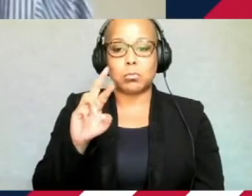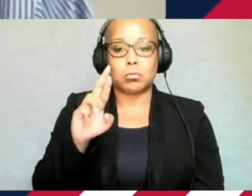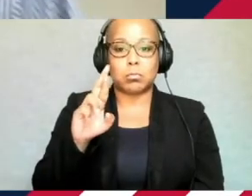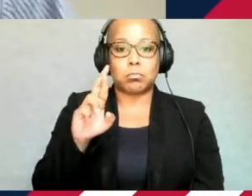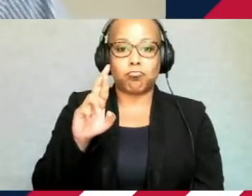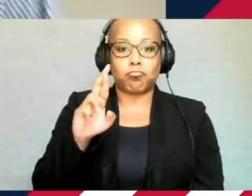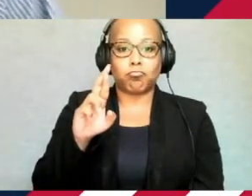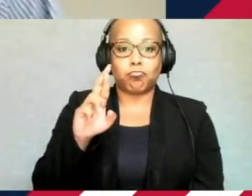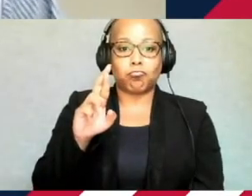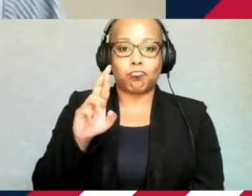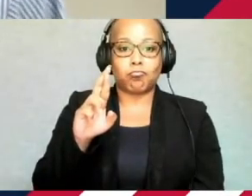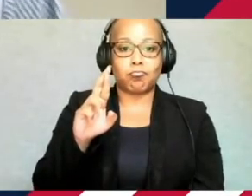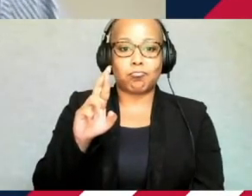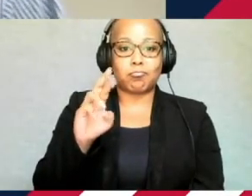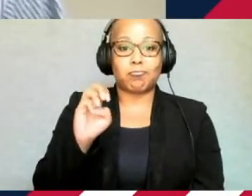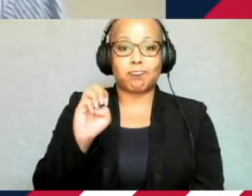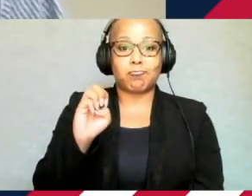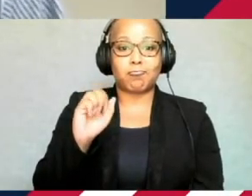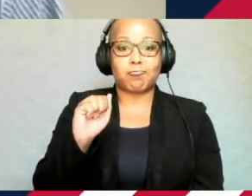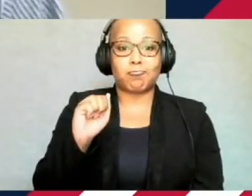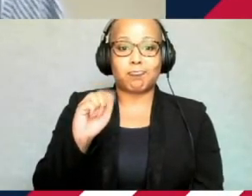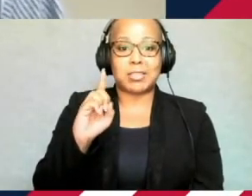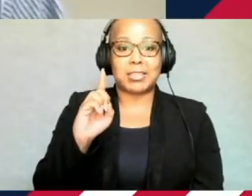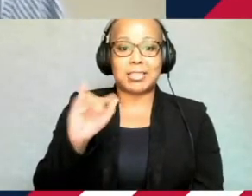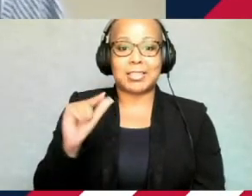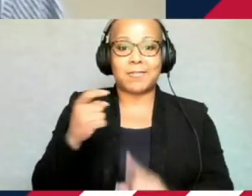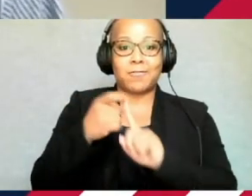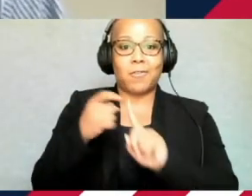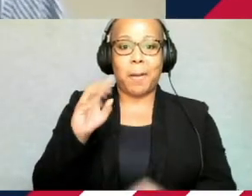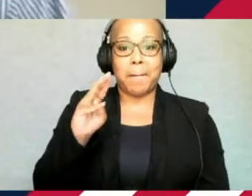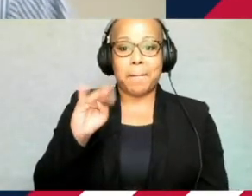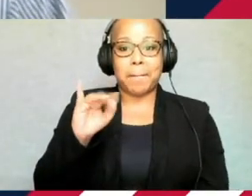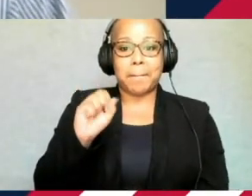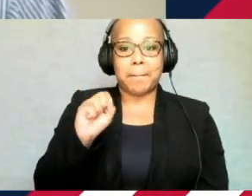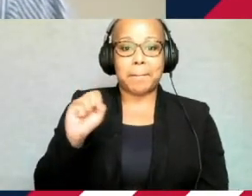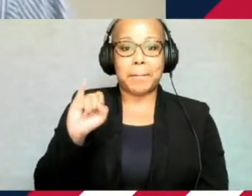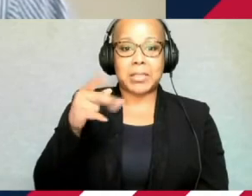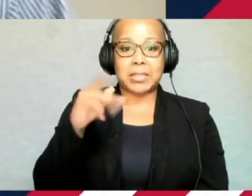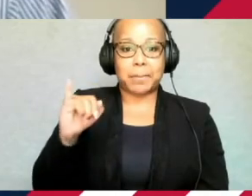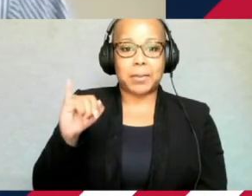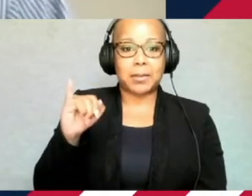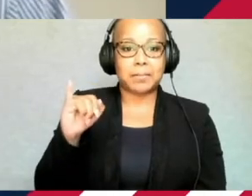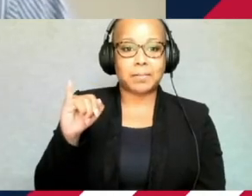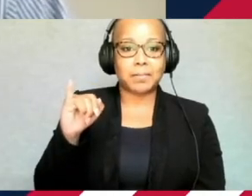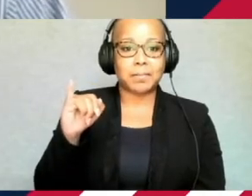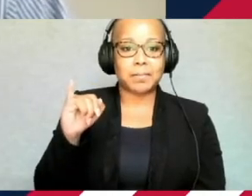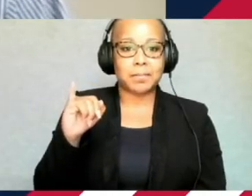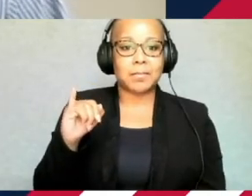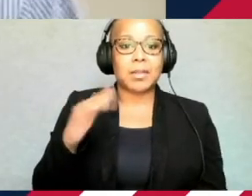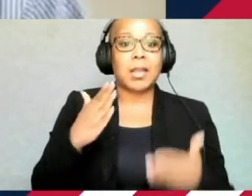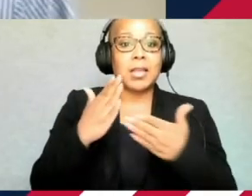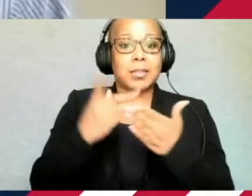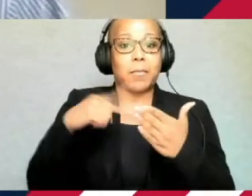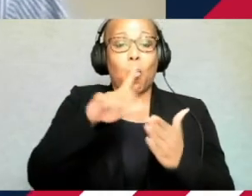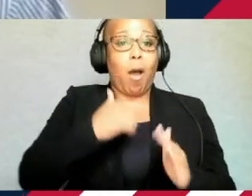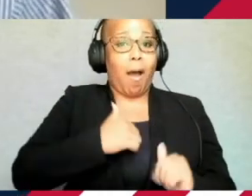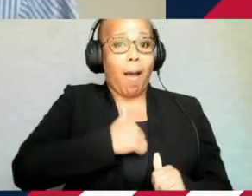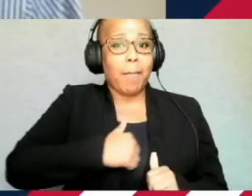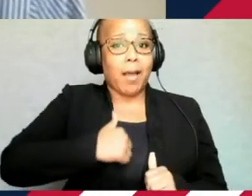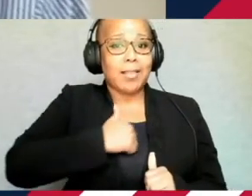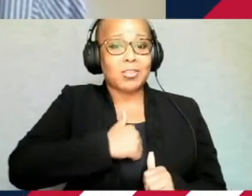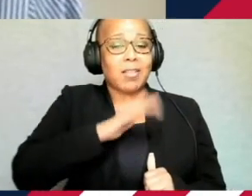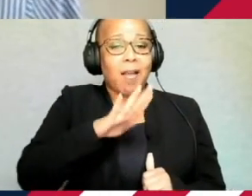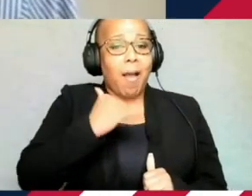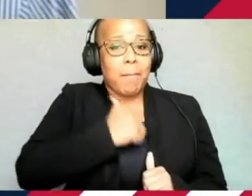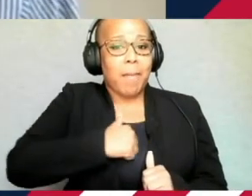This is George Reedy from Mississippi, Mr. Chairman. Some of you old heads may recognize that name. I apologize.